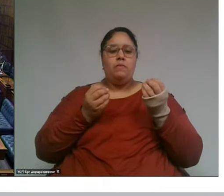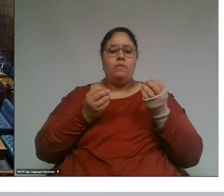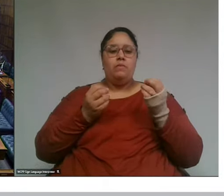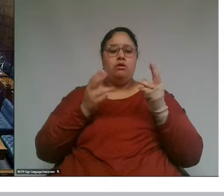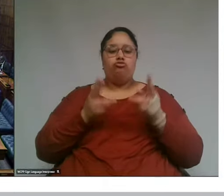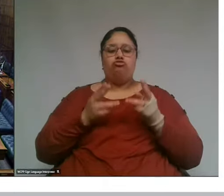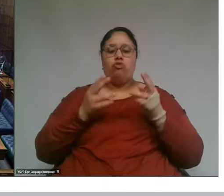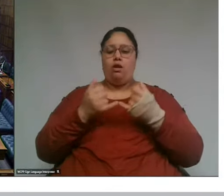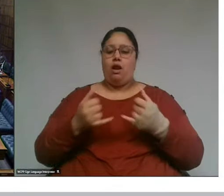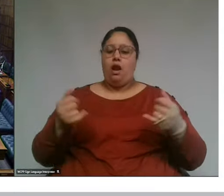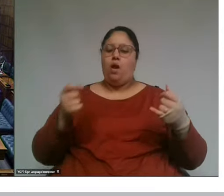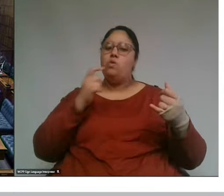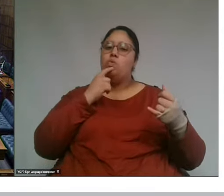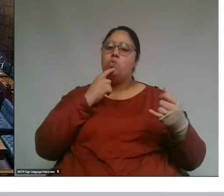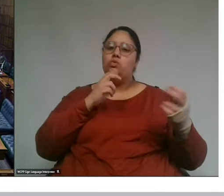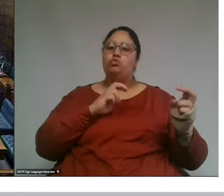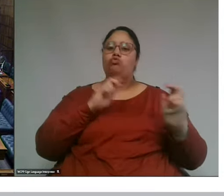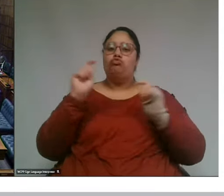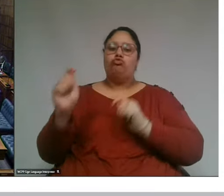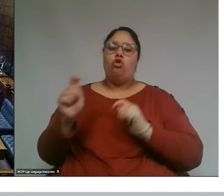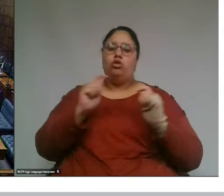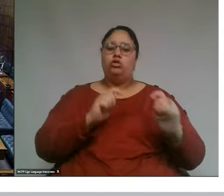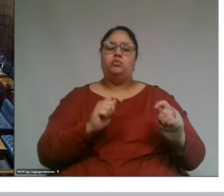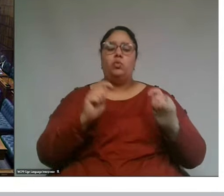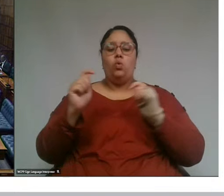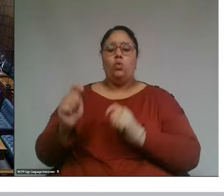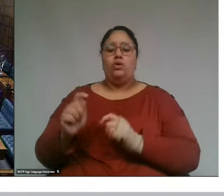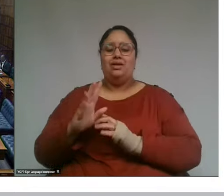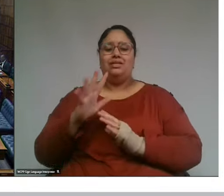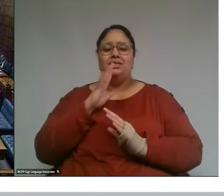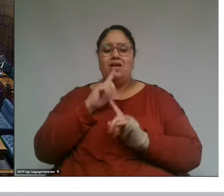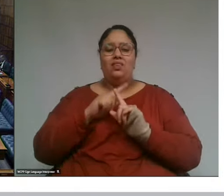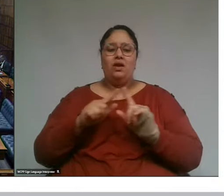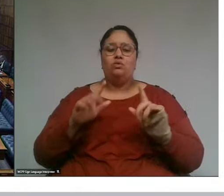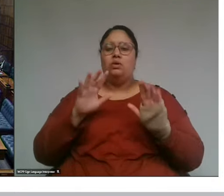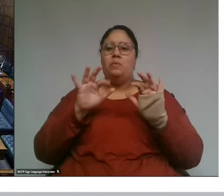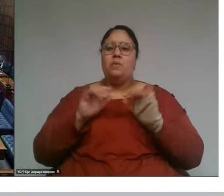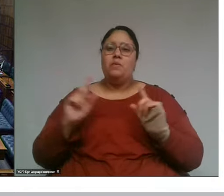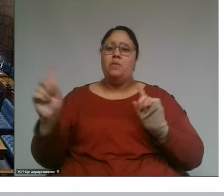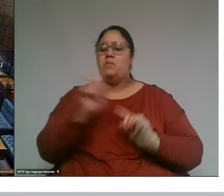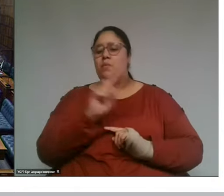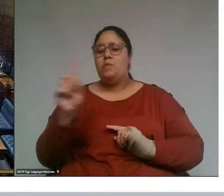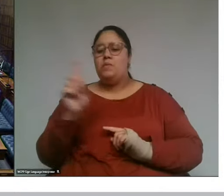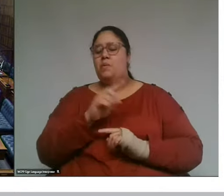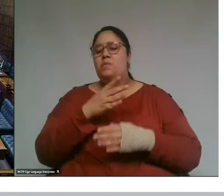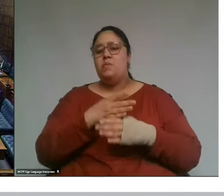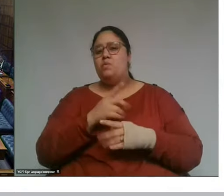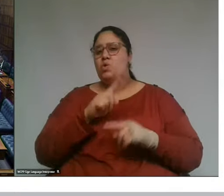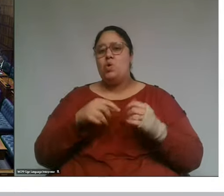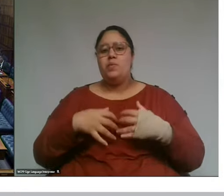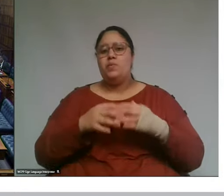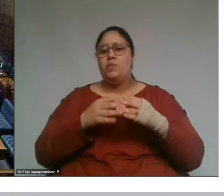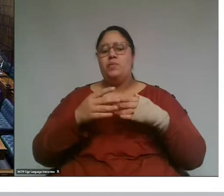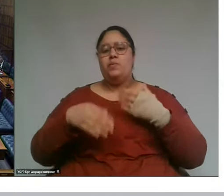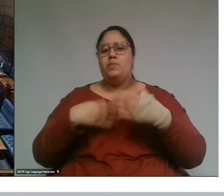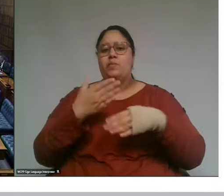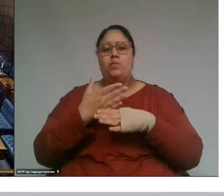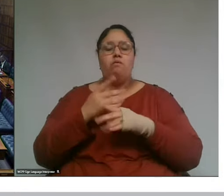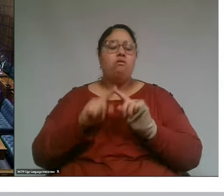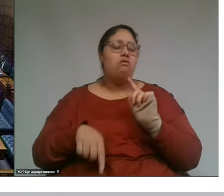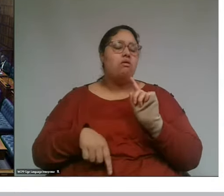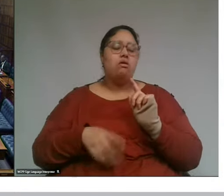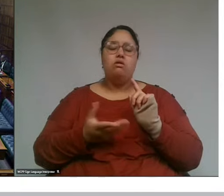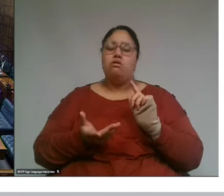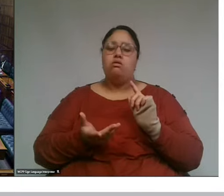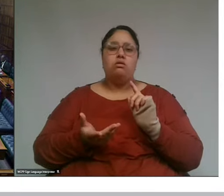transport tens of thousands of people every morning to work and back we can't even get that up and running